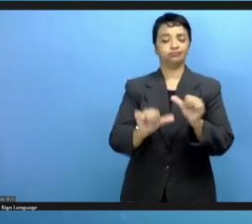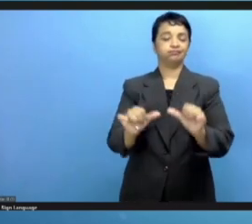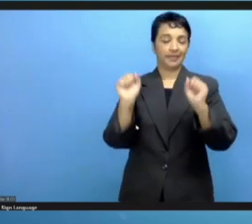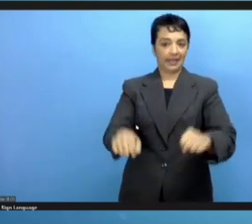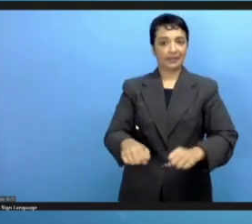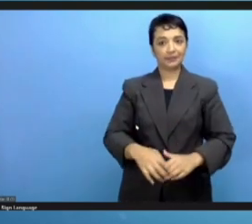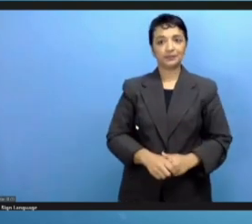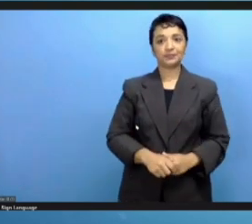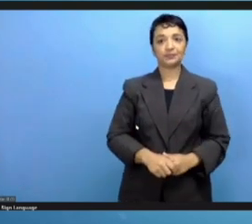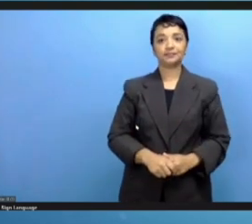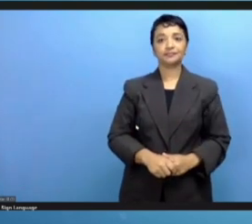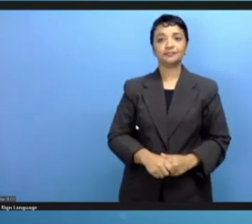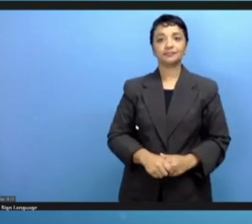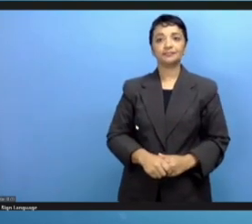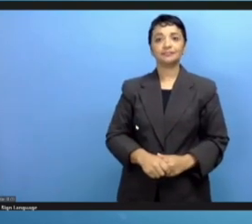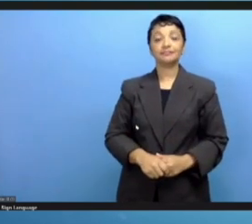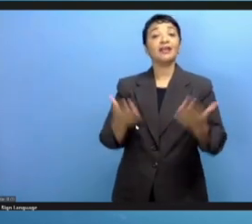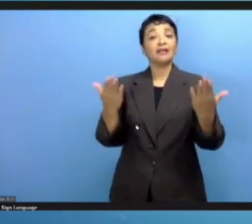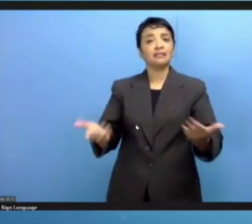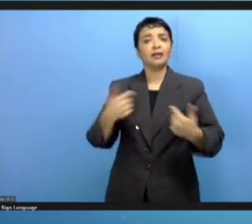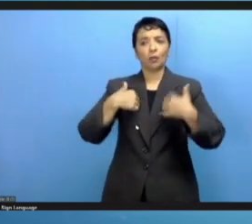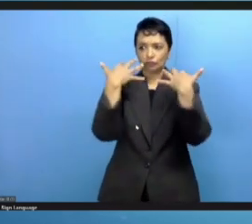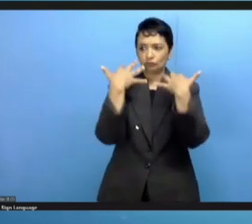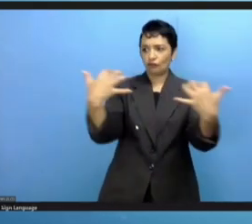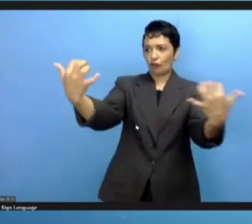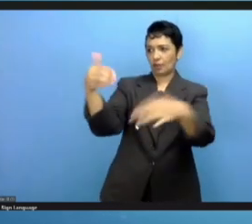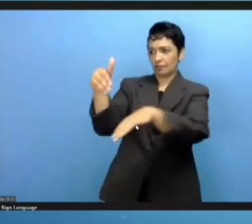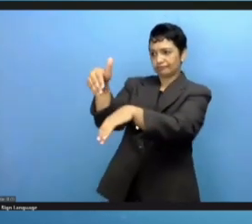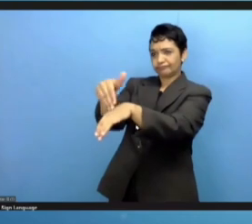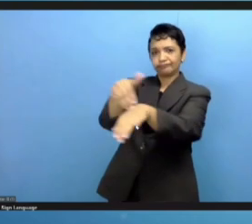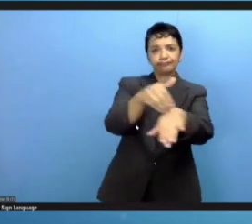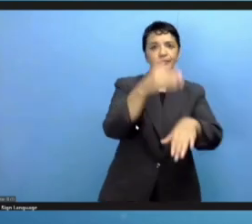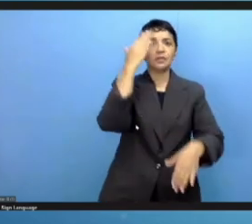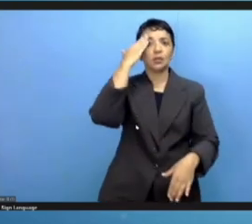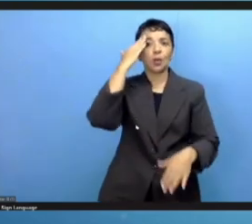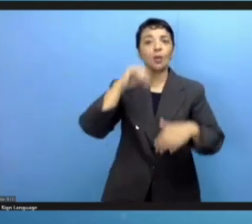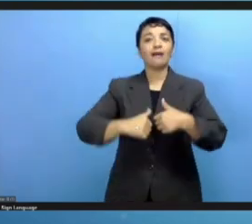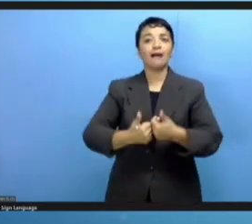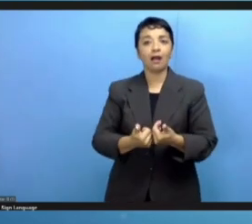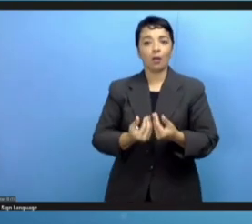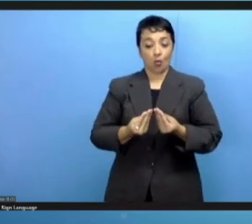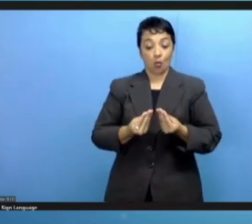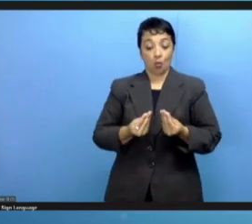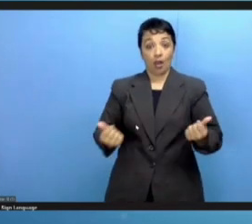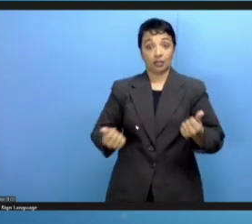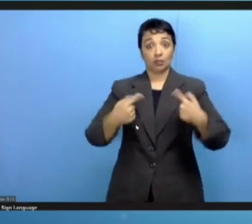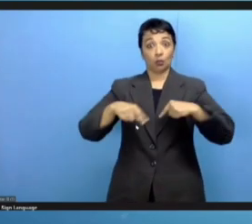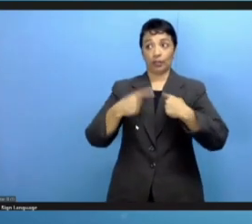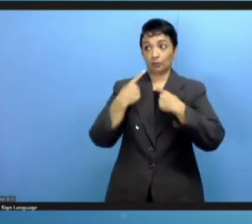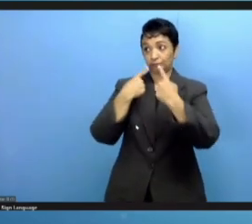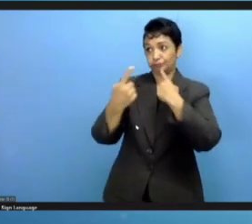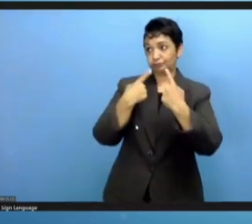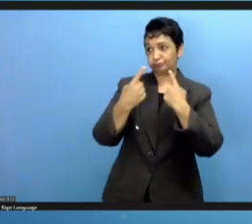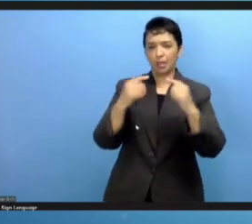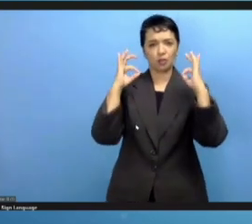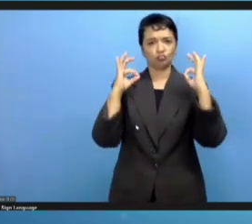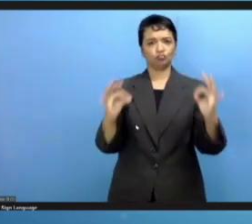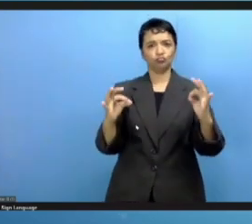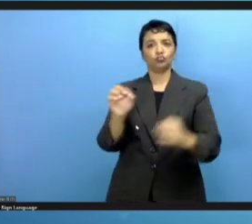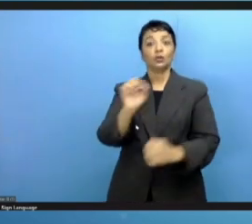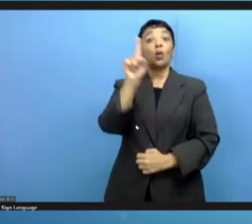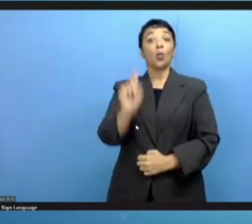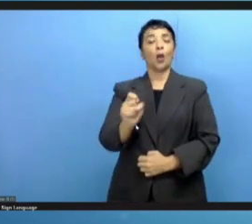call upon this forum, whose quality of discussions and debates are renowned, to produce more than